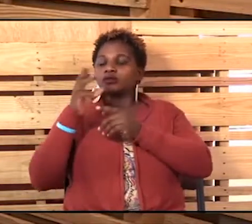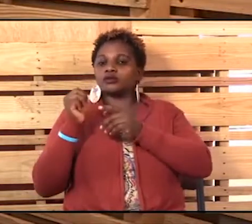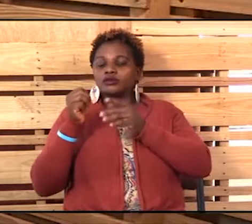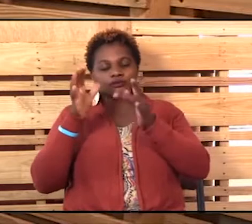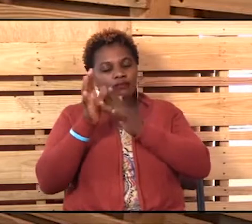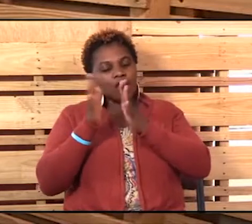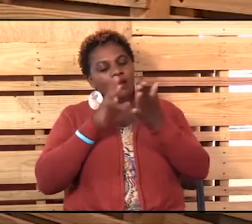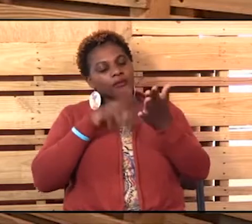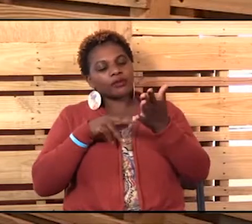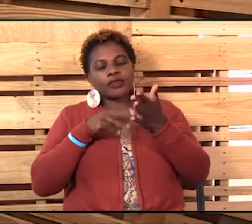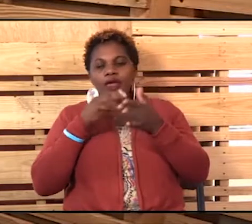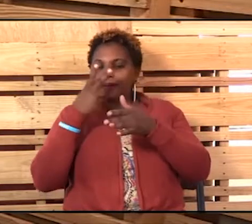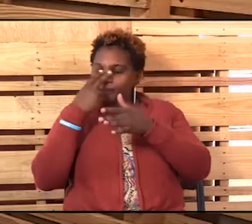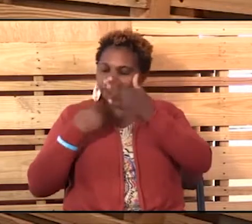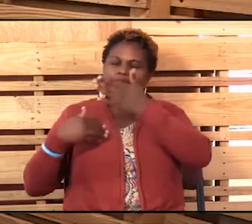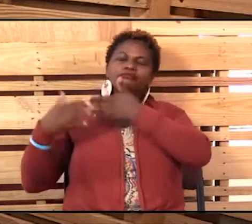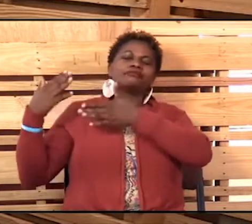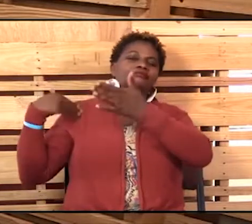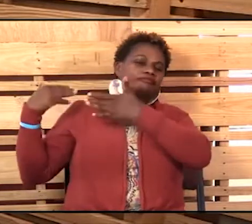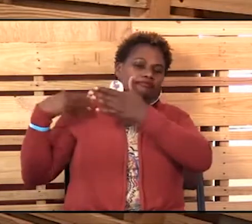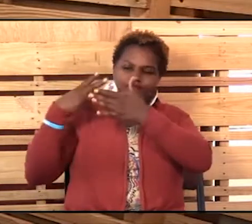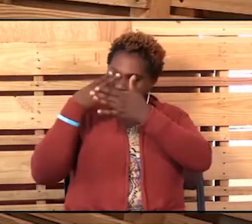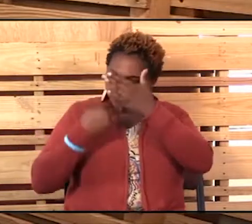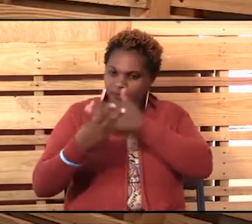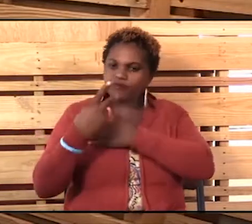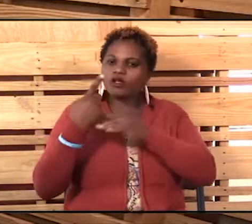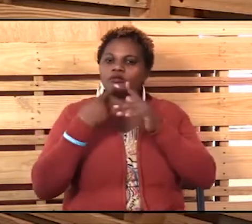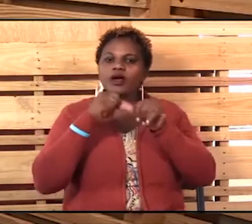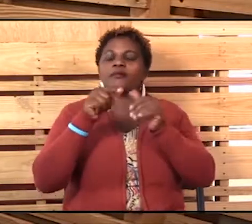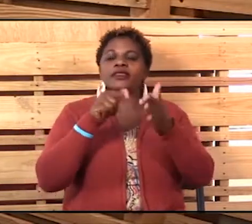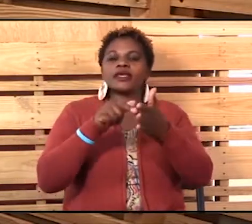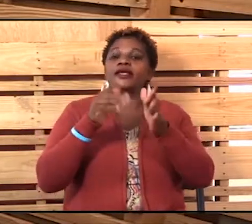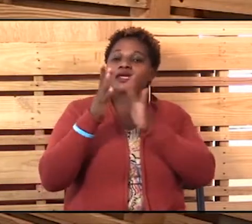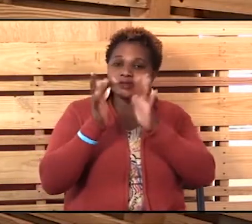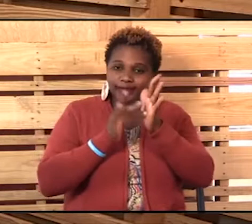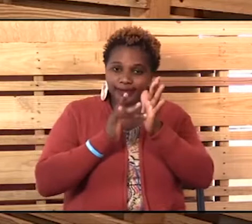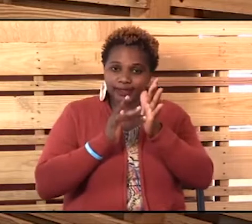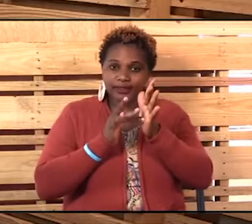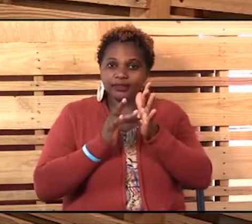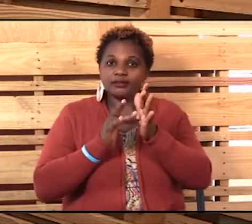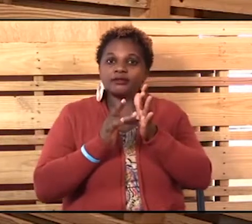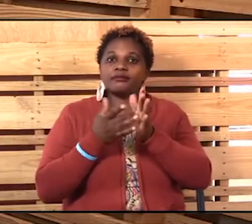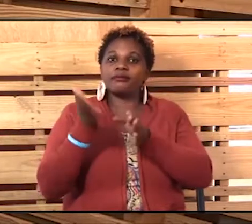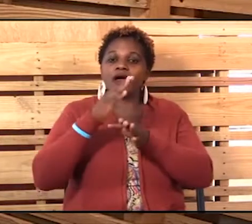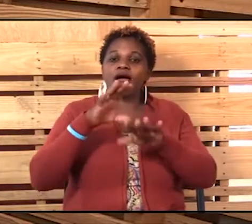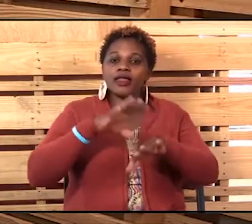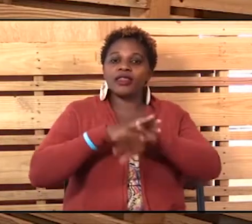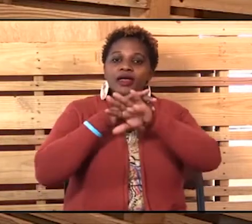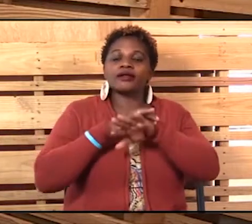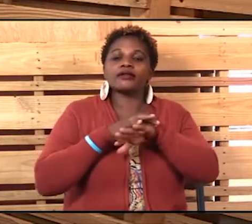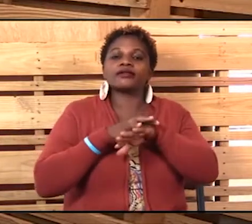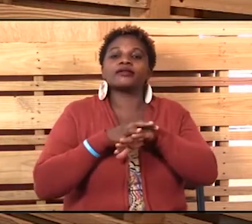was written that the prophets long ago had already spoken about this, that Jesus would actually come on earth